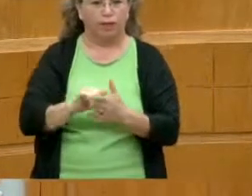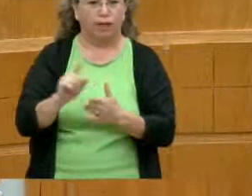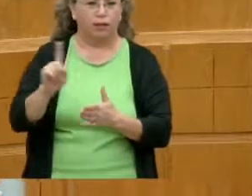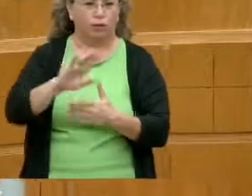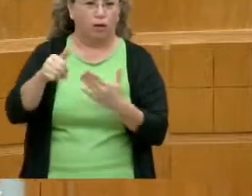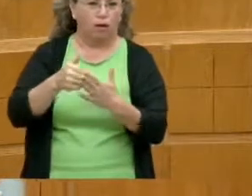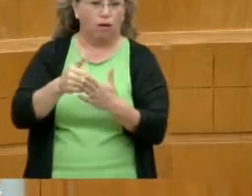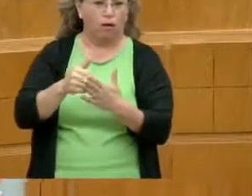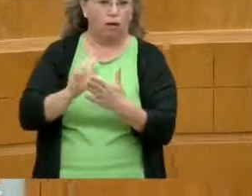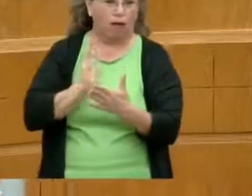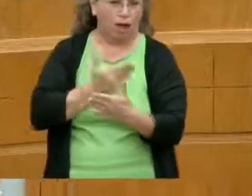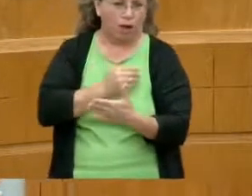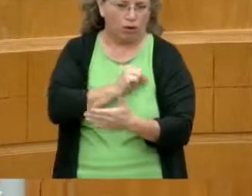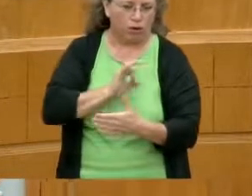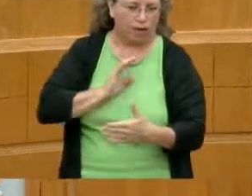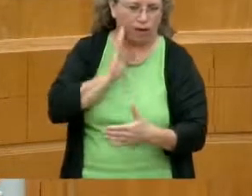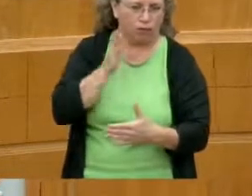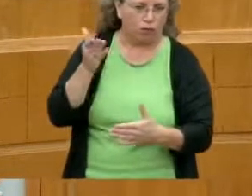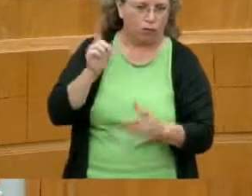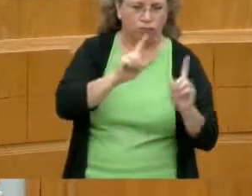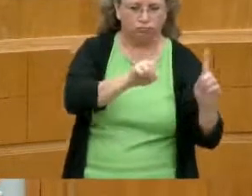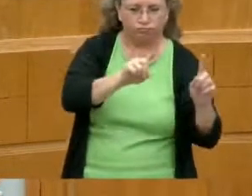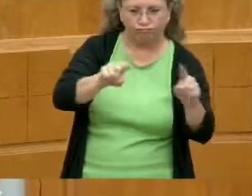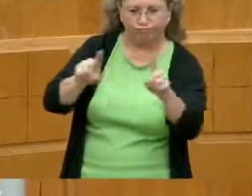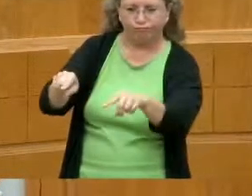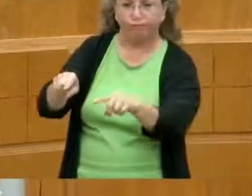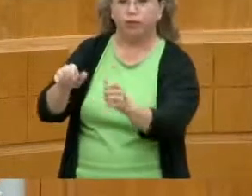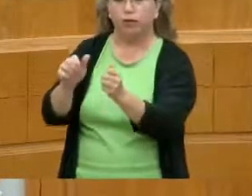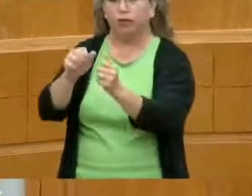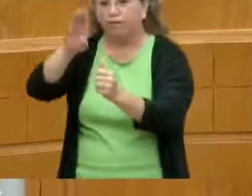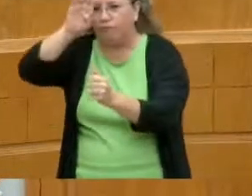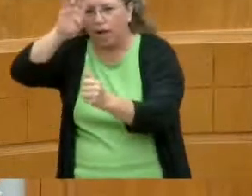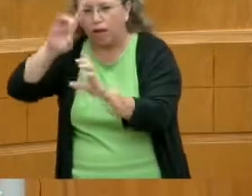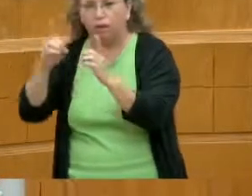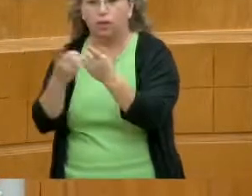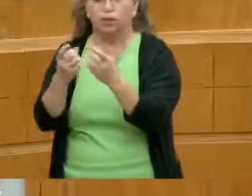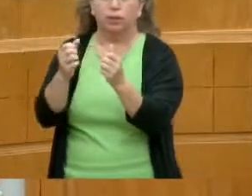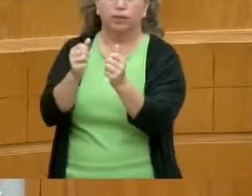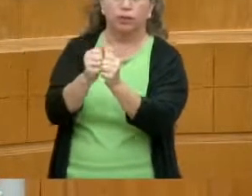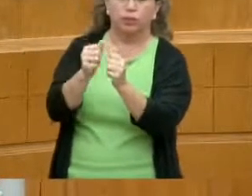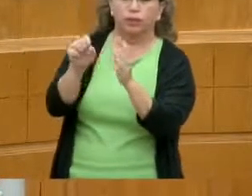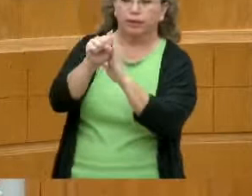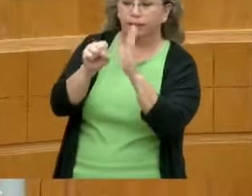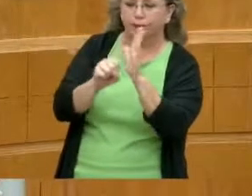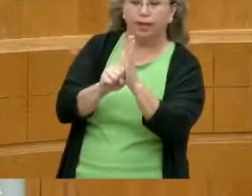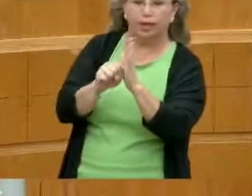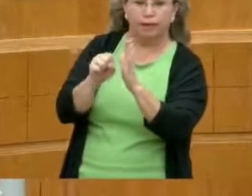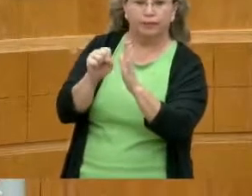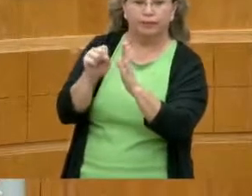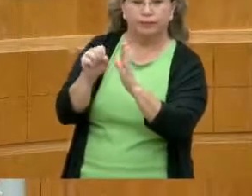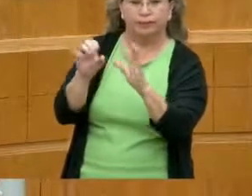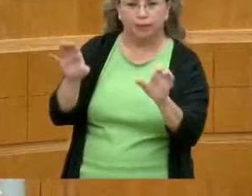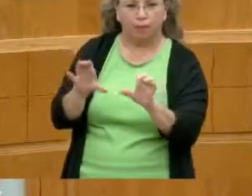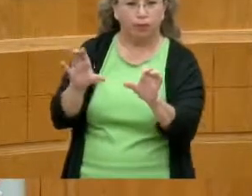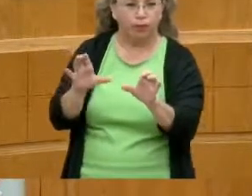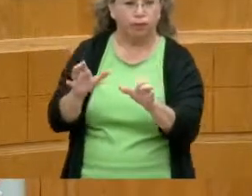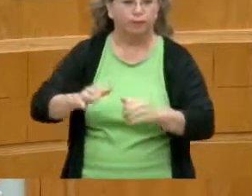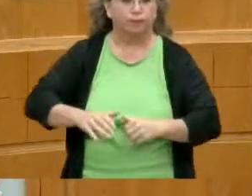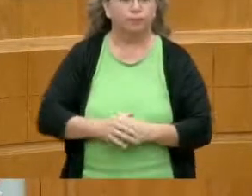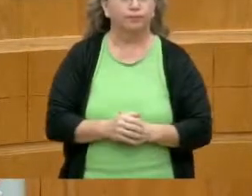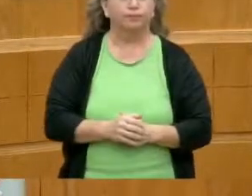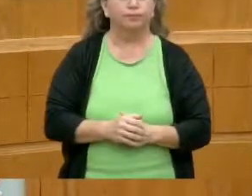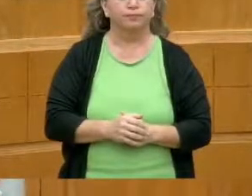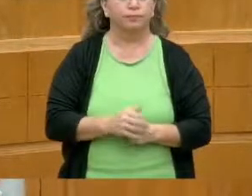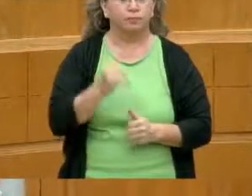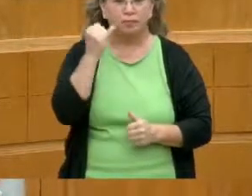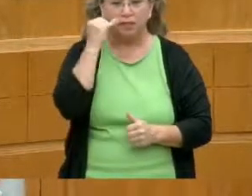department, in conjunction with the statewide operation. We have completed, in case you were listening and you may have somebody